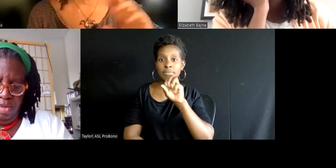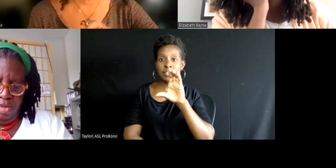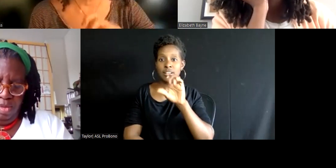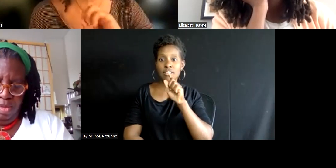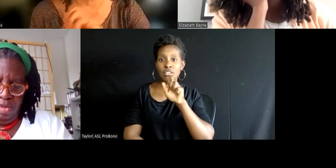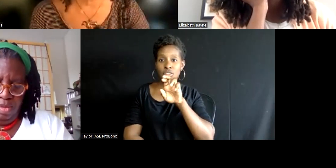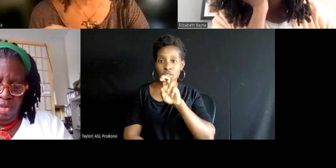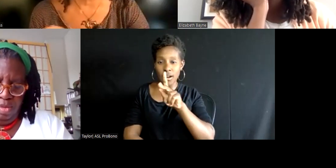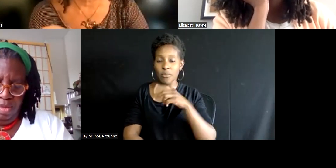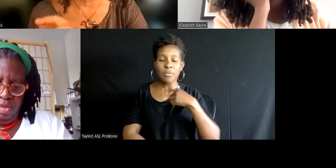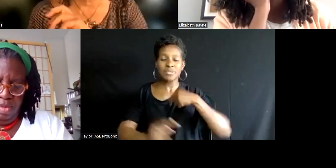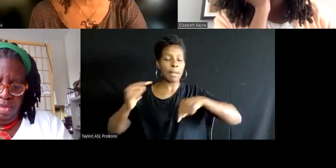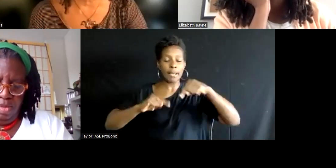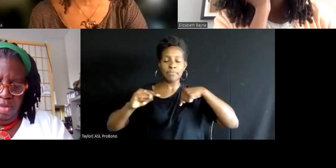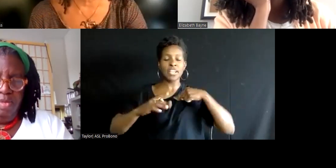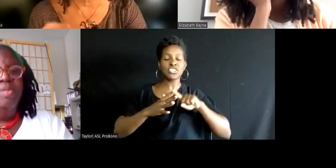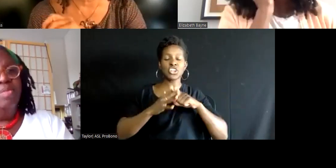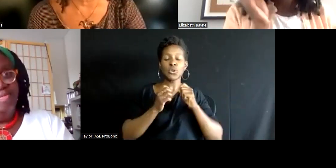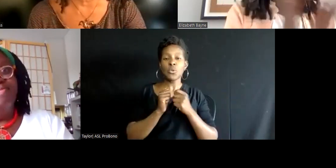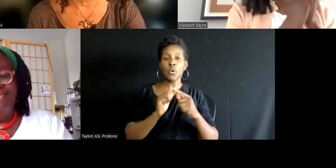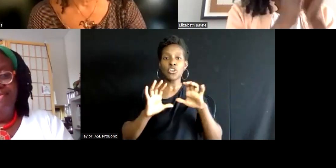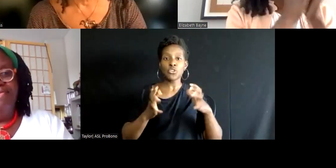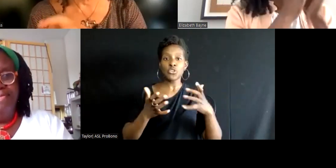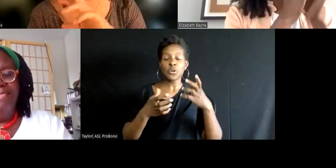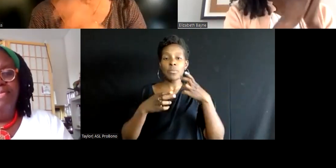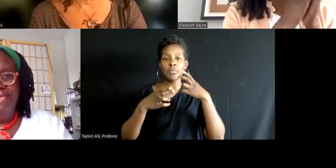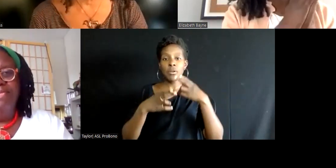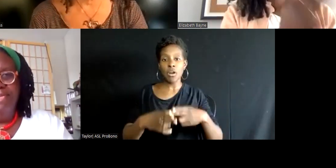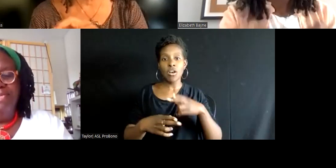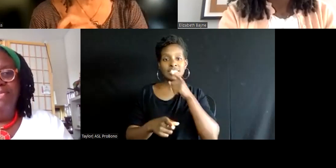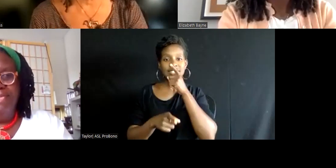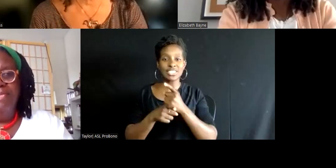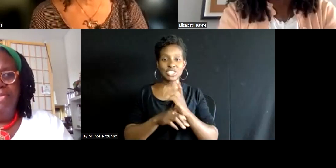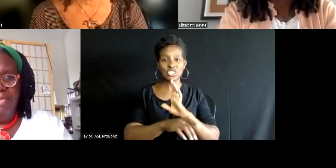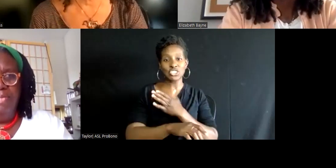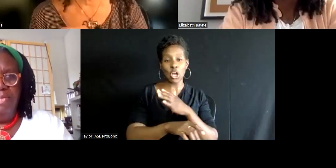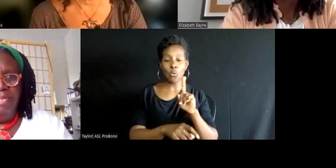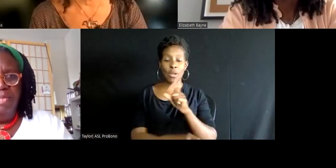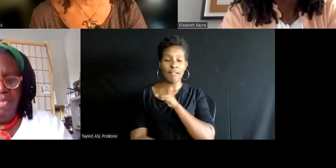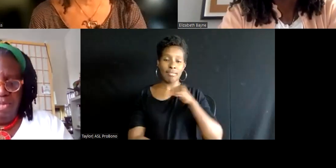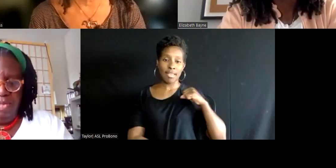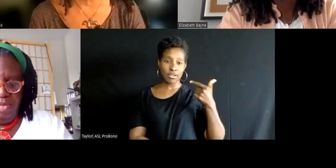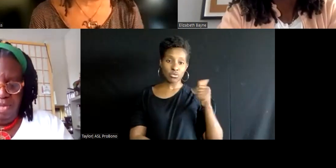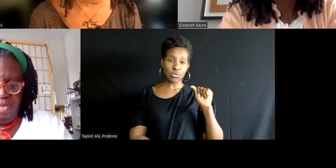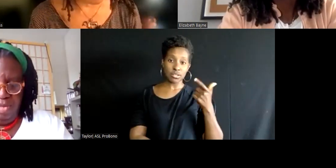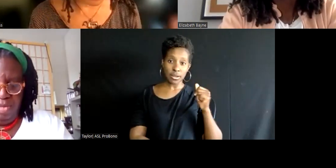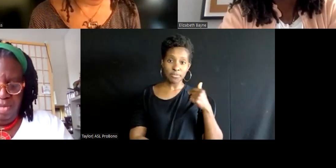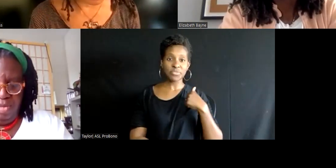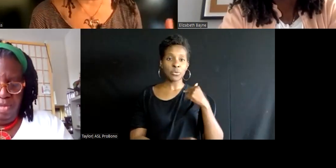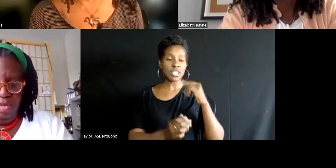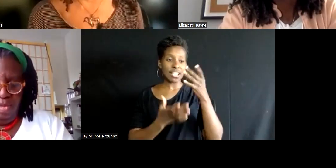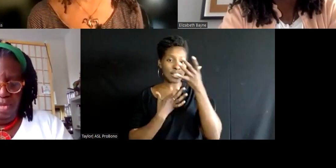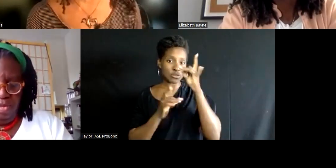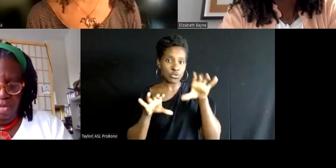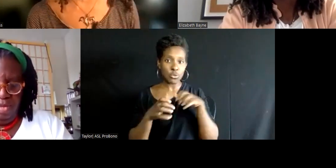started with a group called Sister Song, which is based in Atlanta. And I was interested in doing a film about reproductive